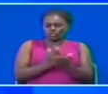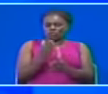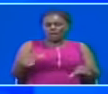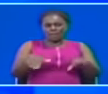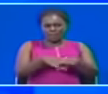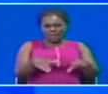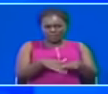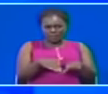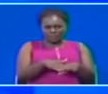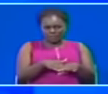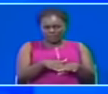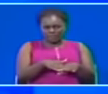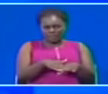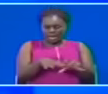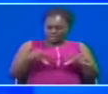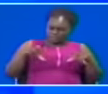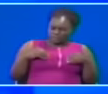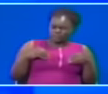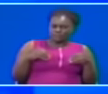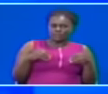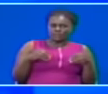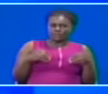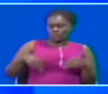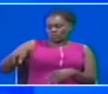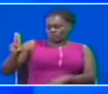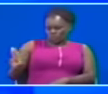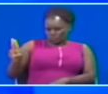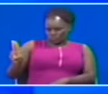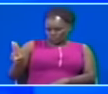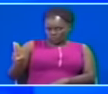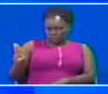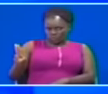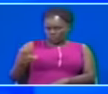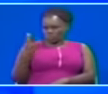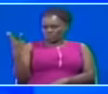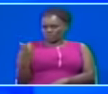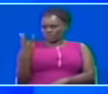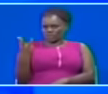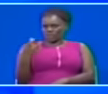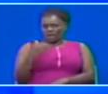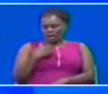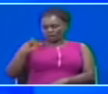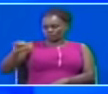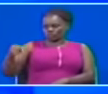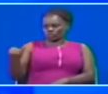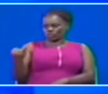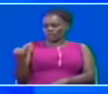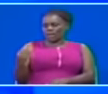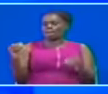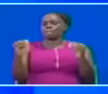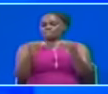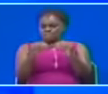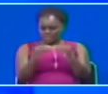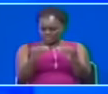amendments are effected by all means, President Uhuru Kenyatta had on Wednesday convened a Jubilee Party parliamentary